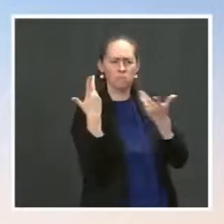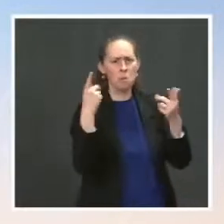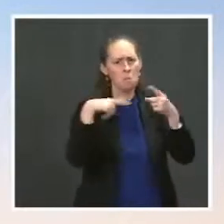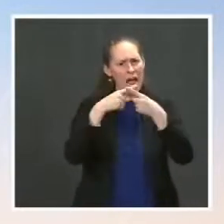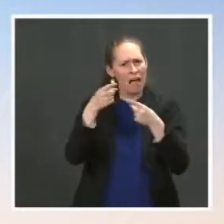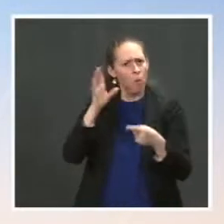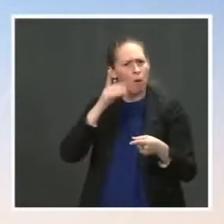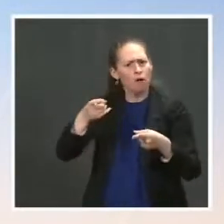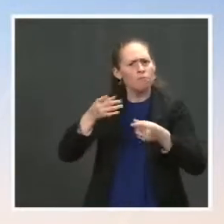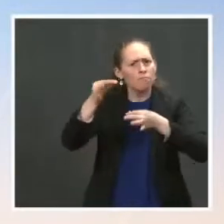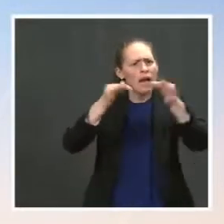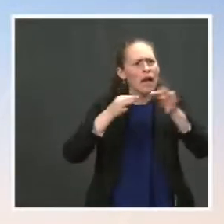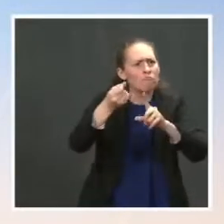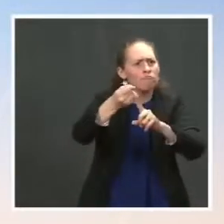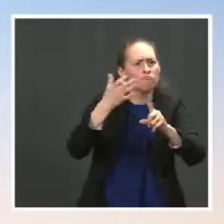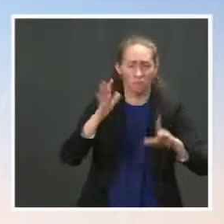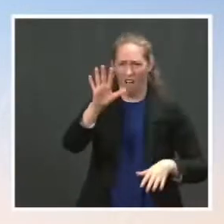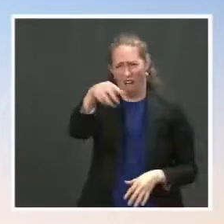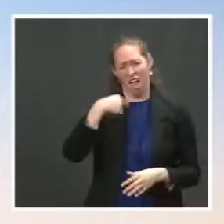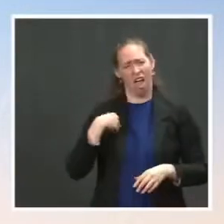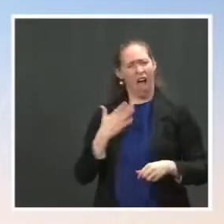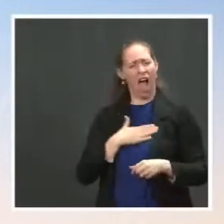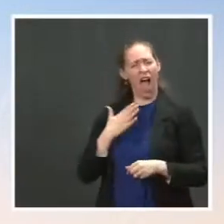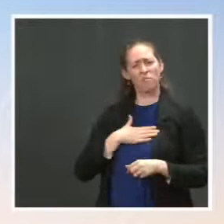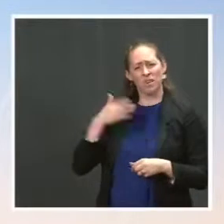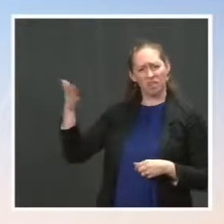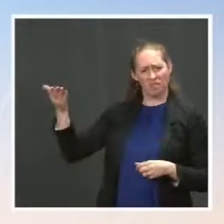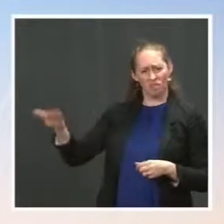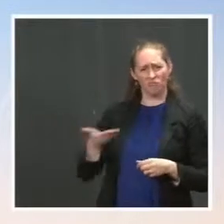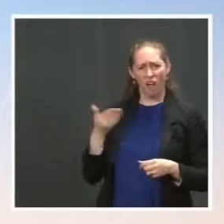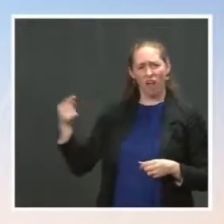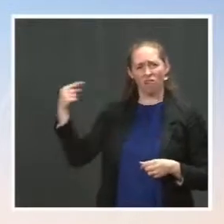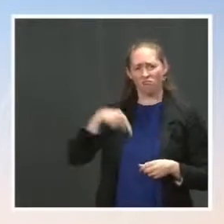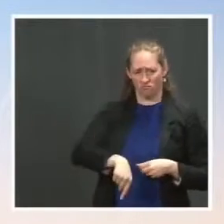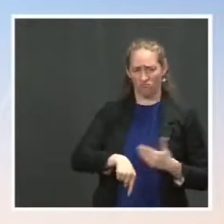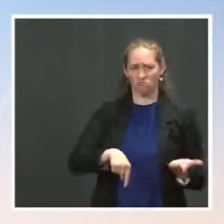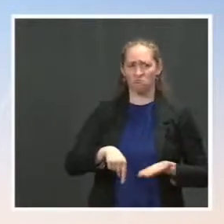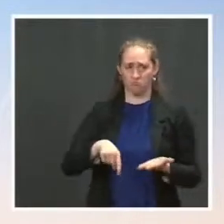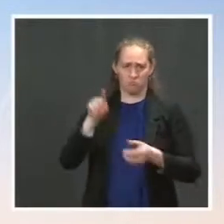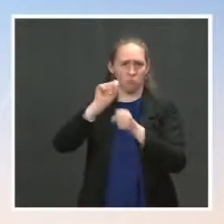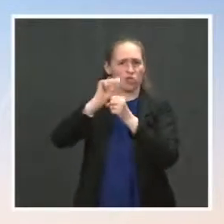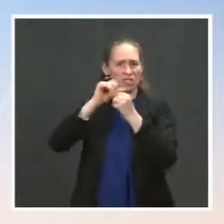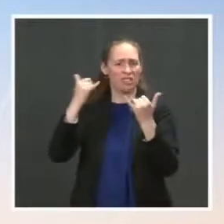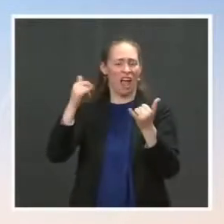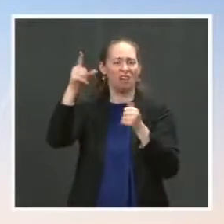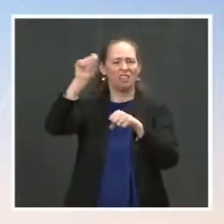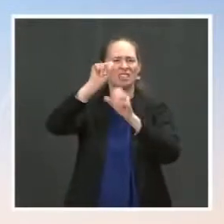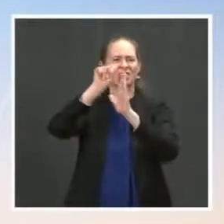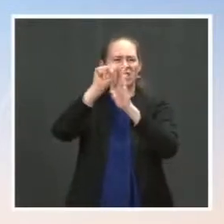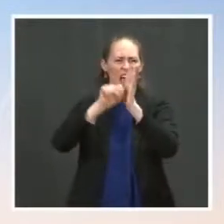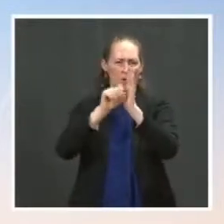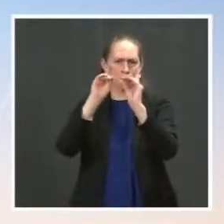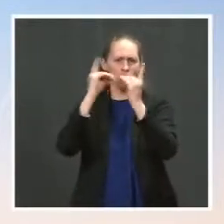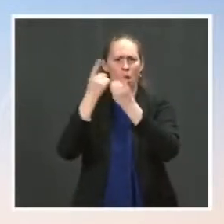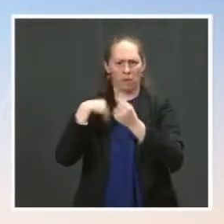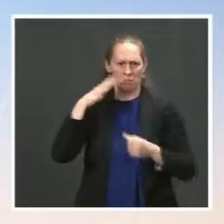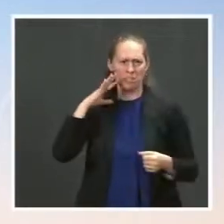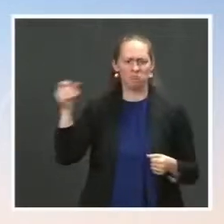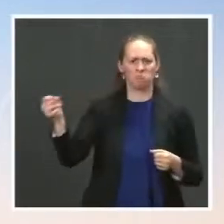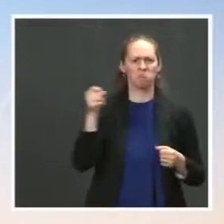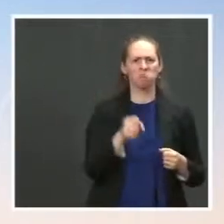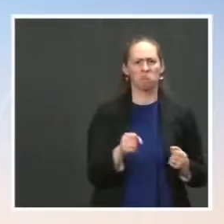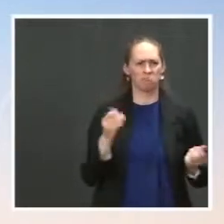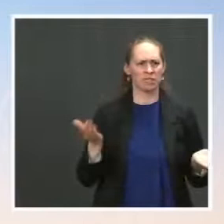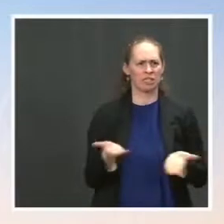to invite her. She works out of the State Department, right? So I would expect that she might speak there first, if you or